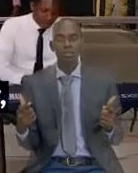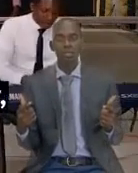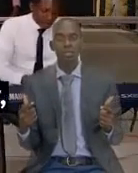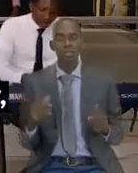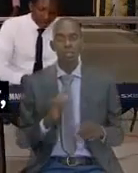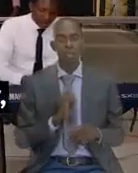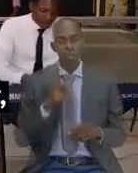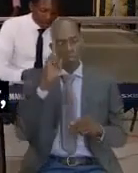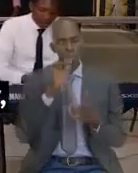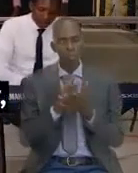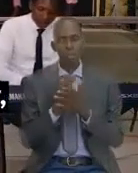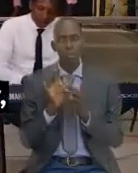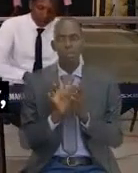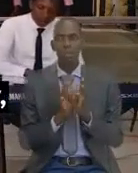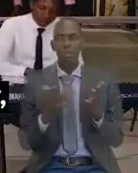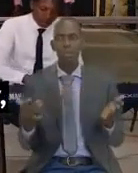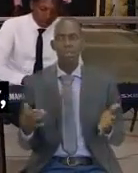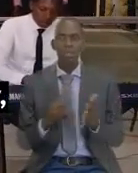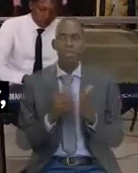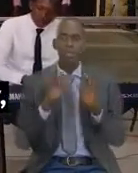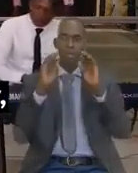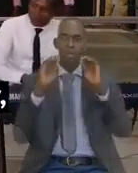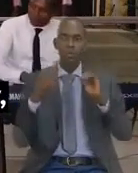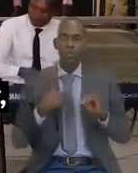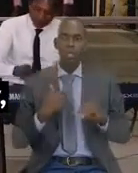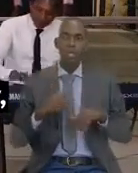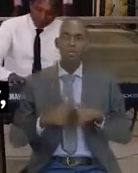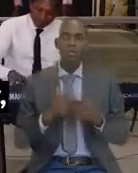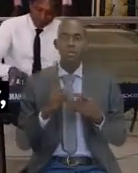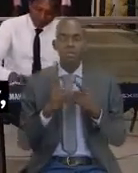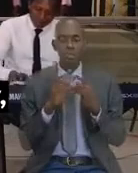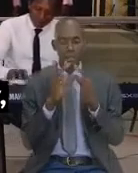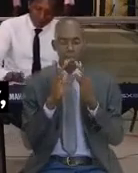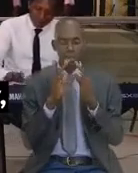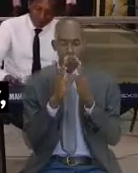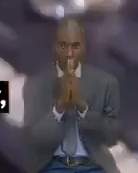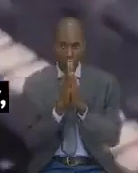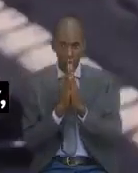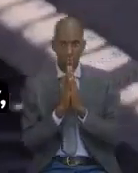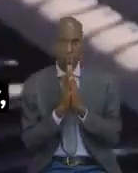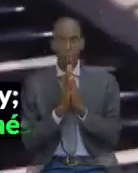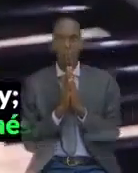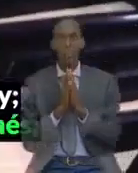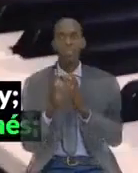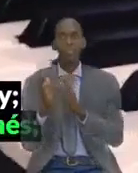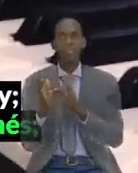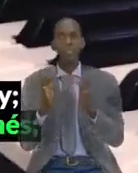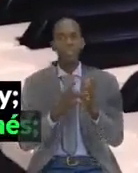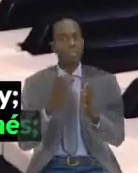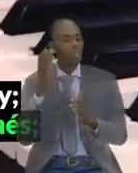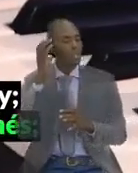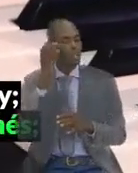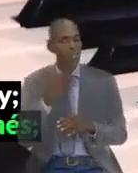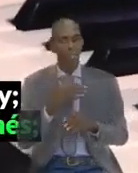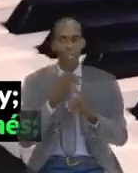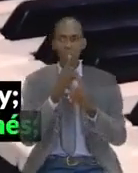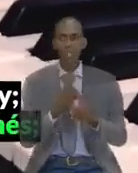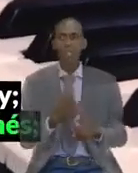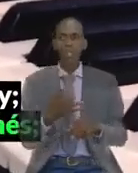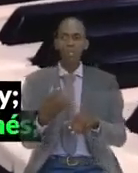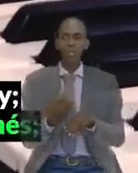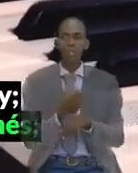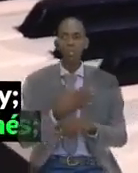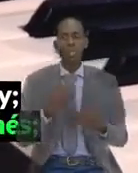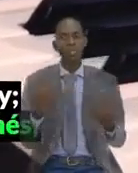life. I believe the Bible, it taught me how to pray. Jesus heard and